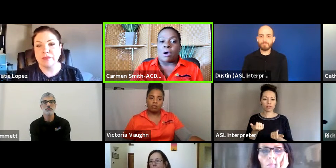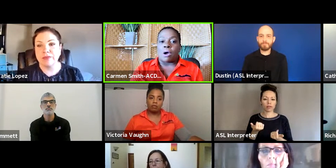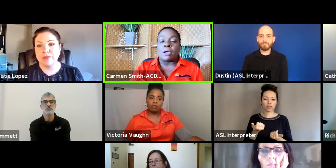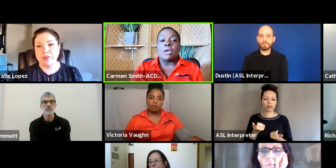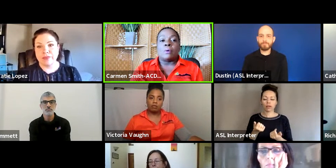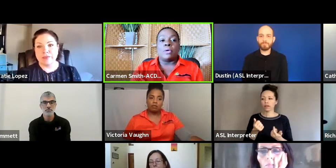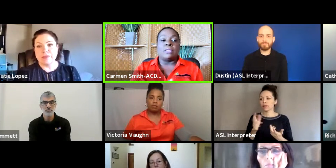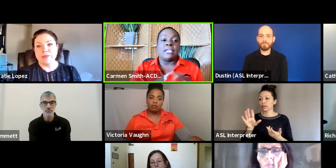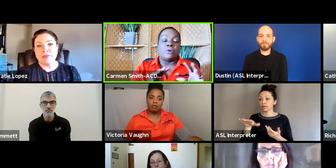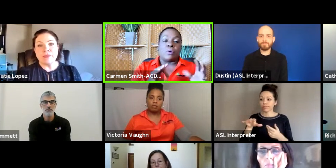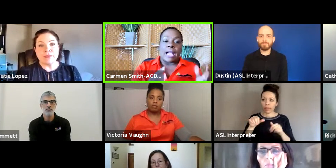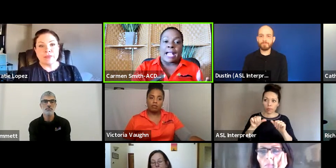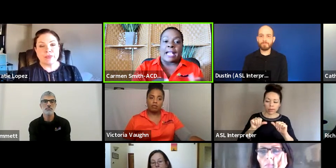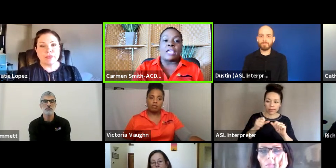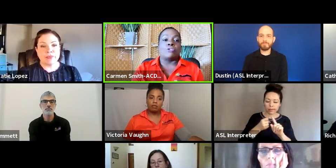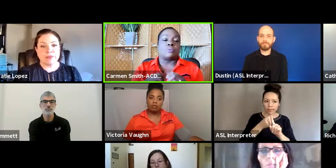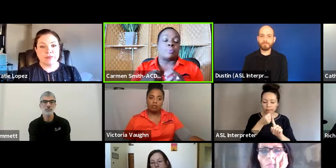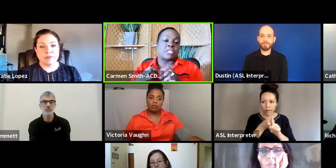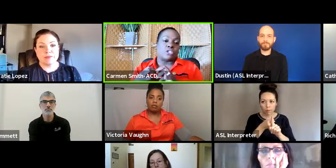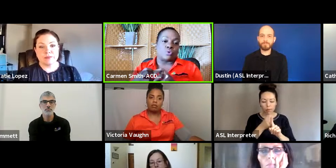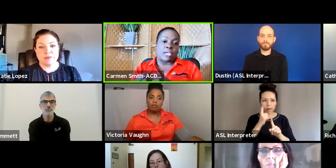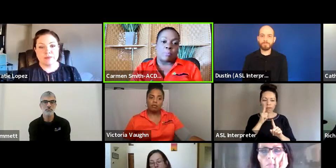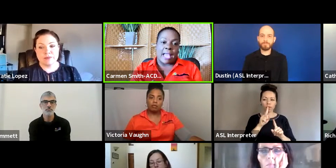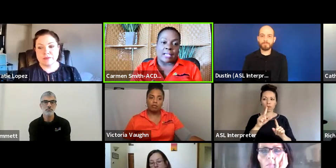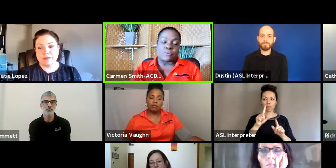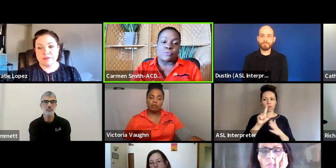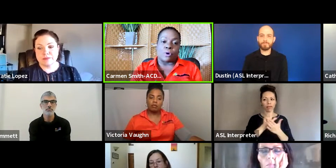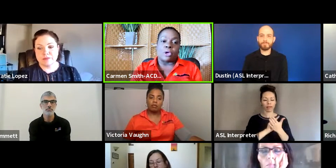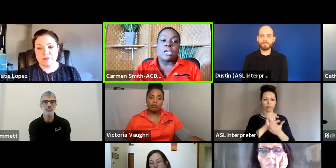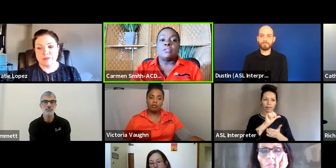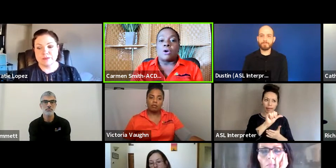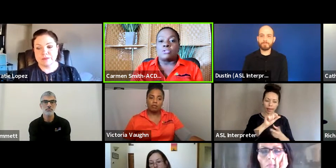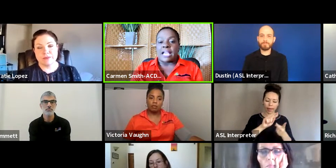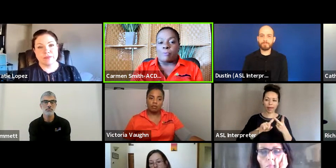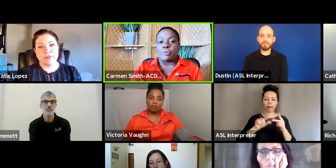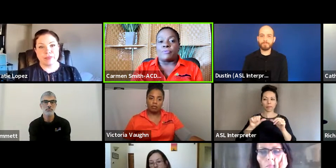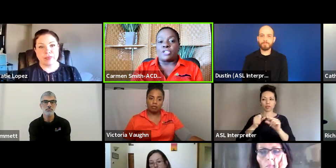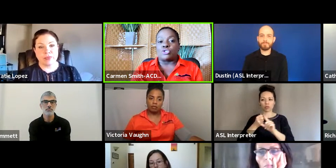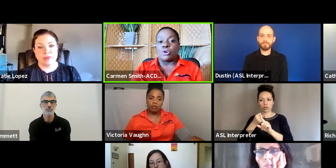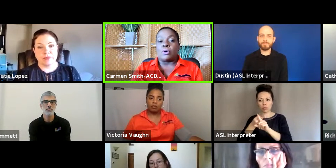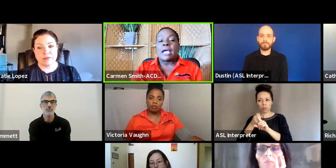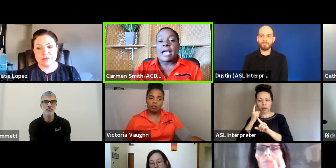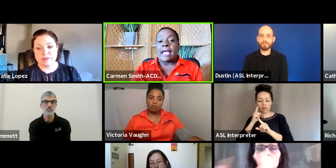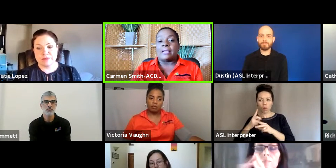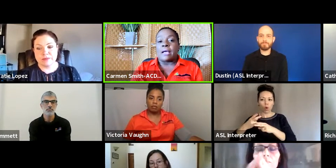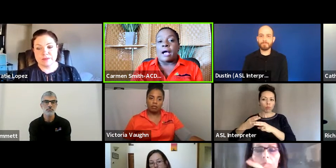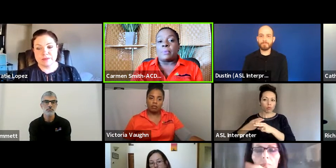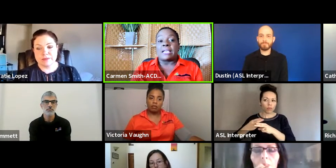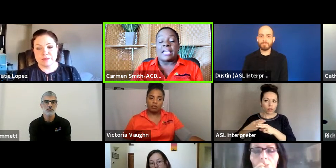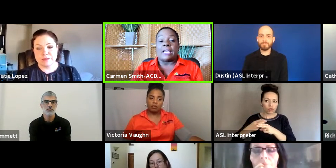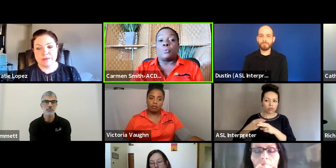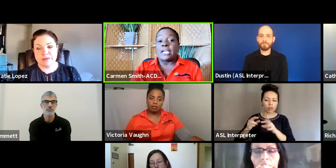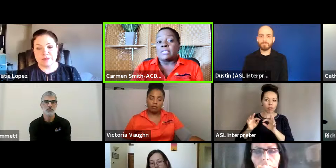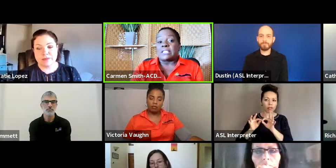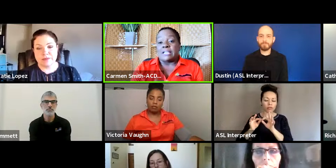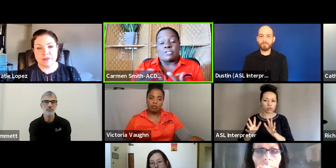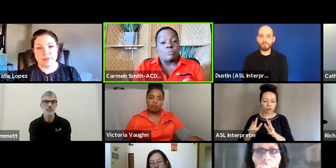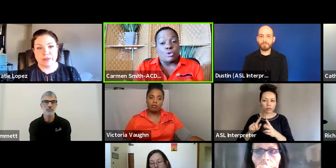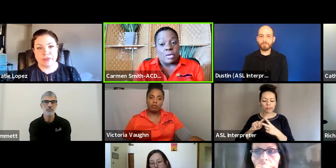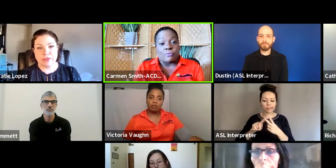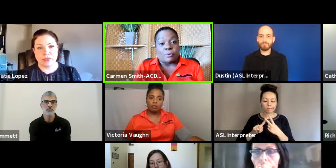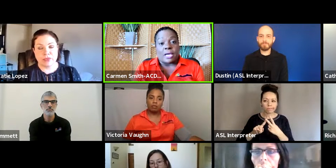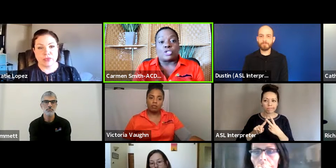potential impacts are with legal A, here's the potential impacts for those that have provisional. And again,